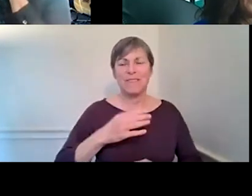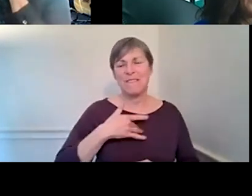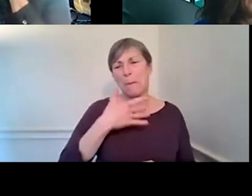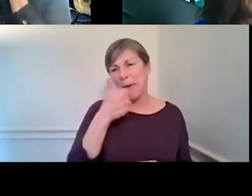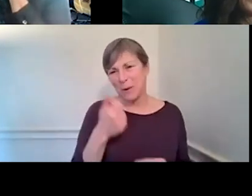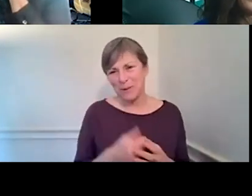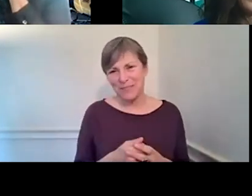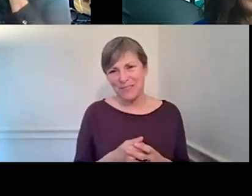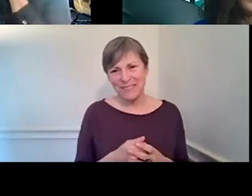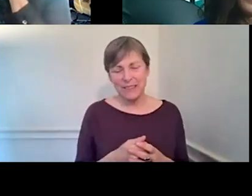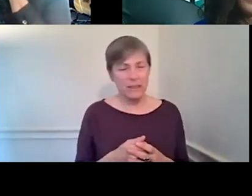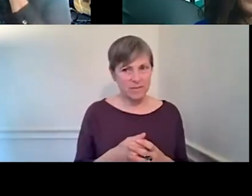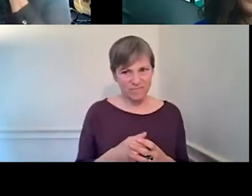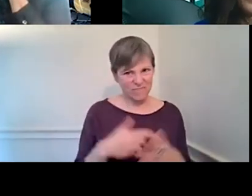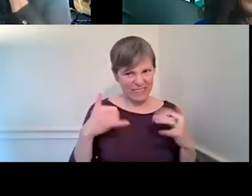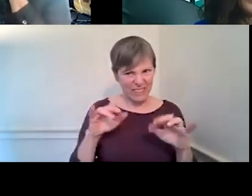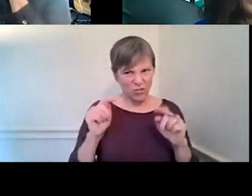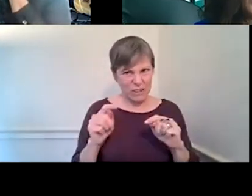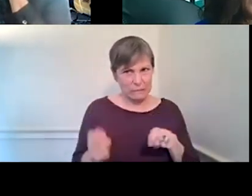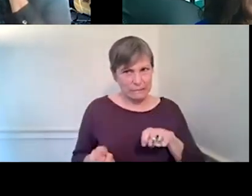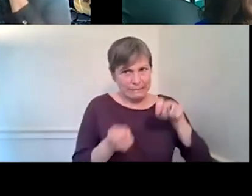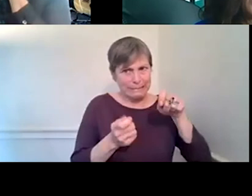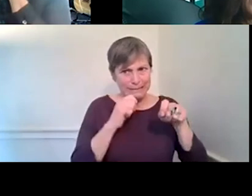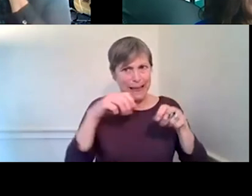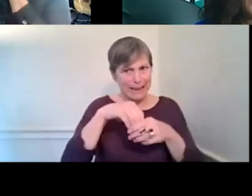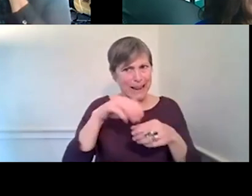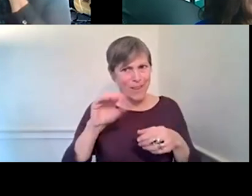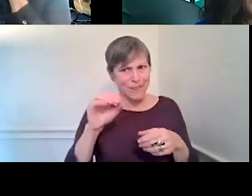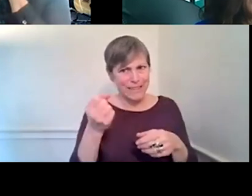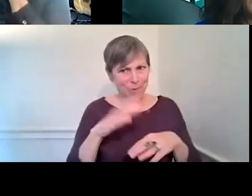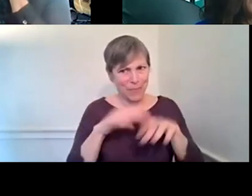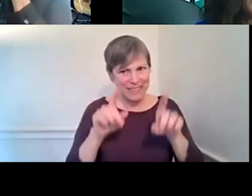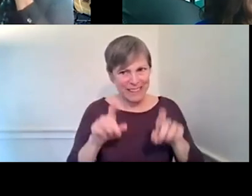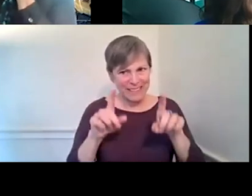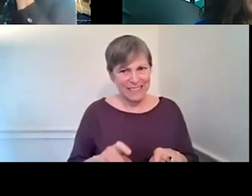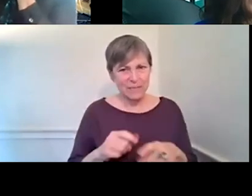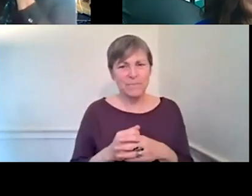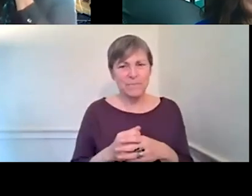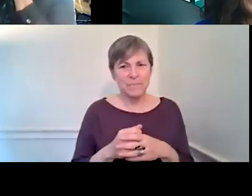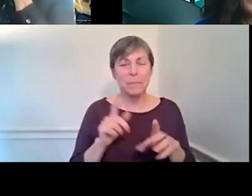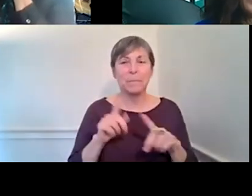still trying not to get a score in the 50. That said, on the overcoming.